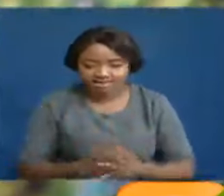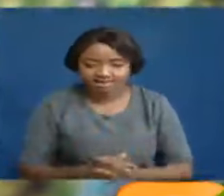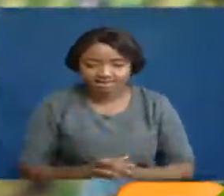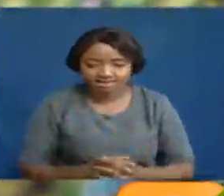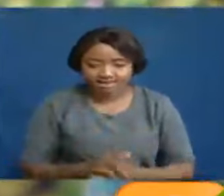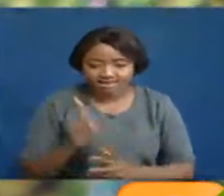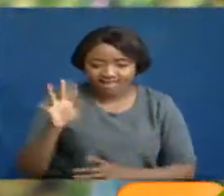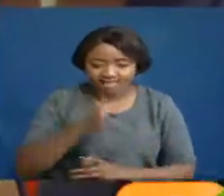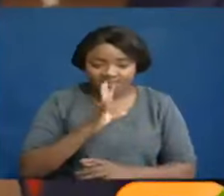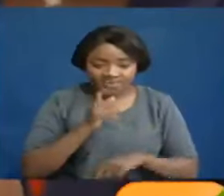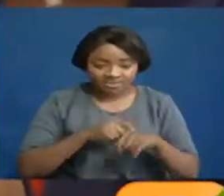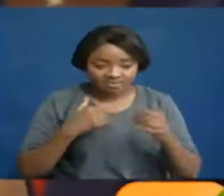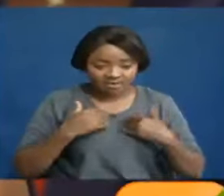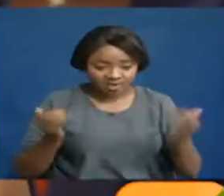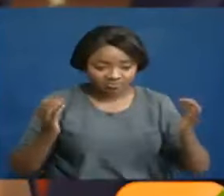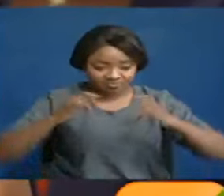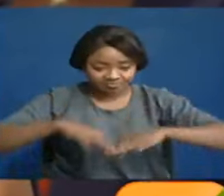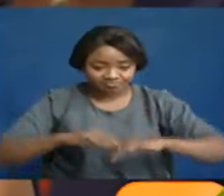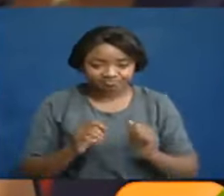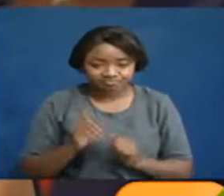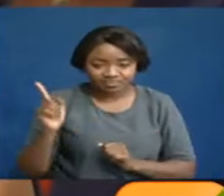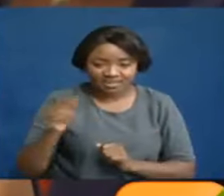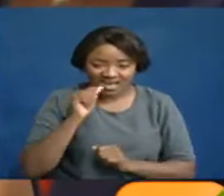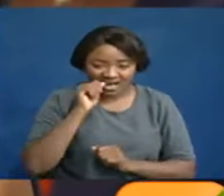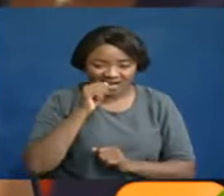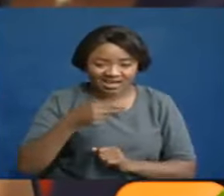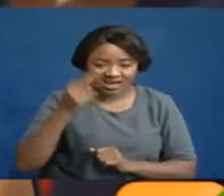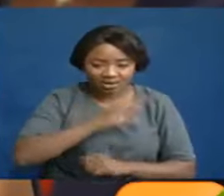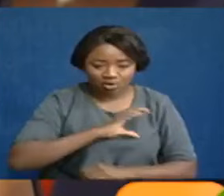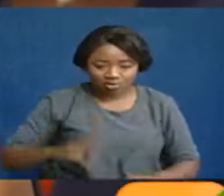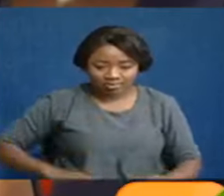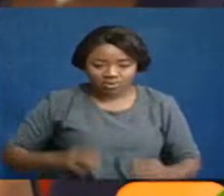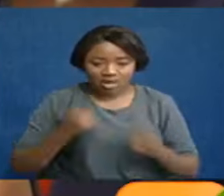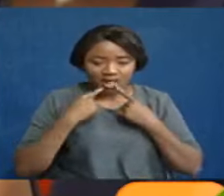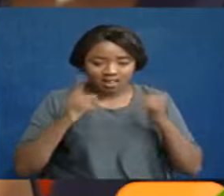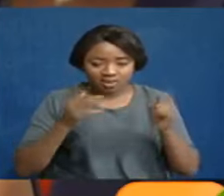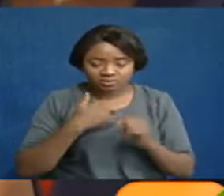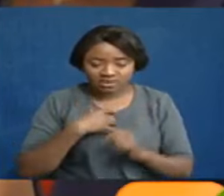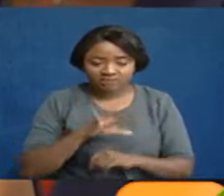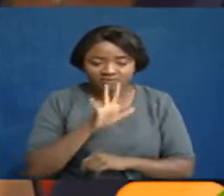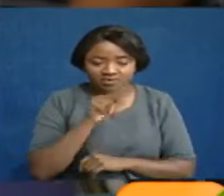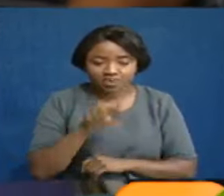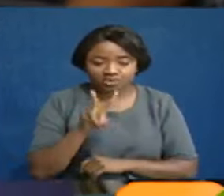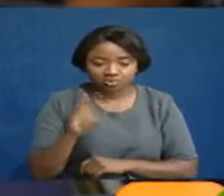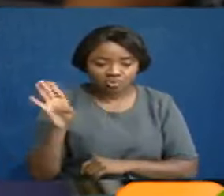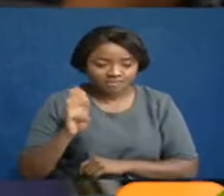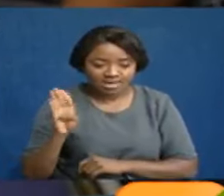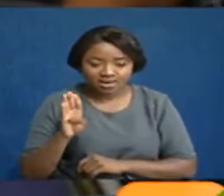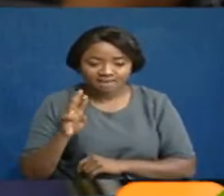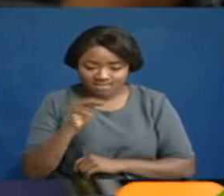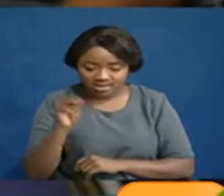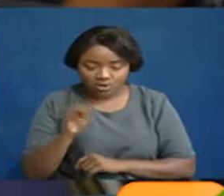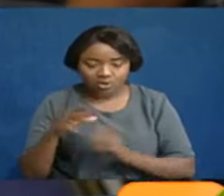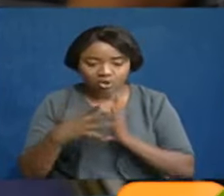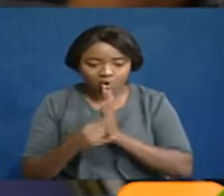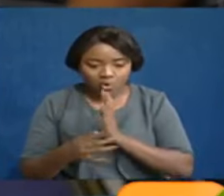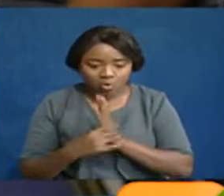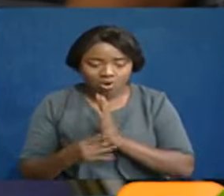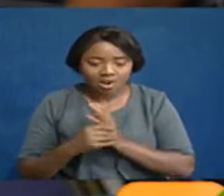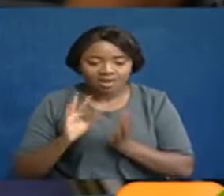Sustainable Capital Market Conference, where the British High Commission announced a $5.2 million fund, an equivalent of